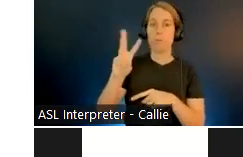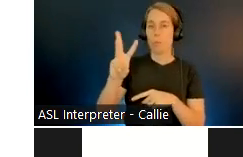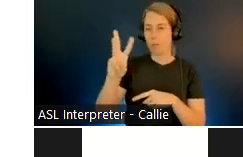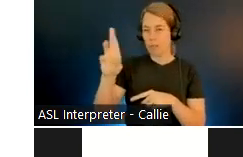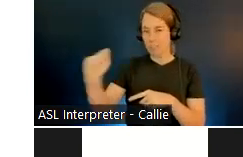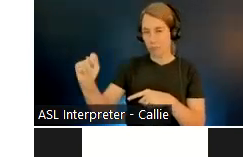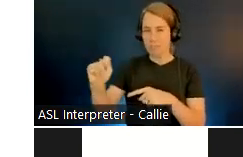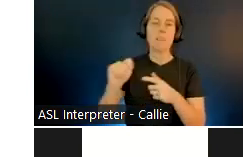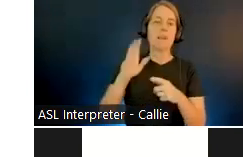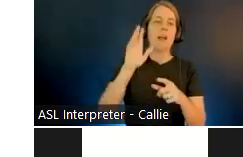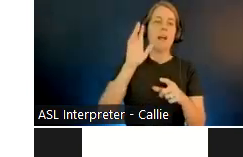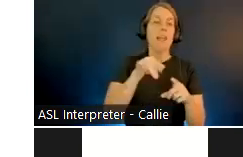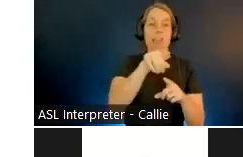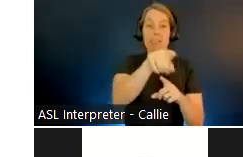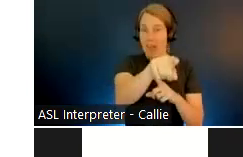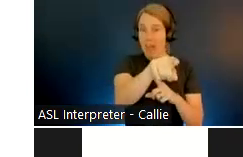prepared for